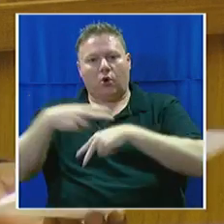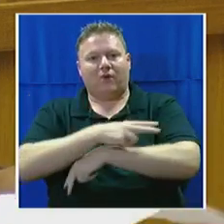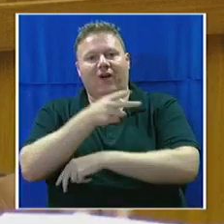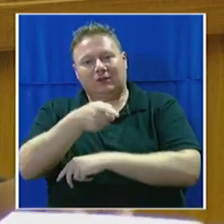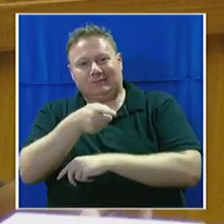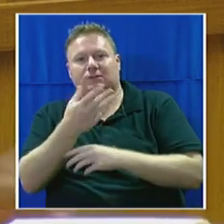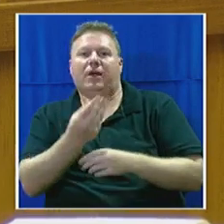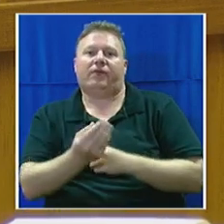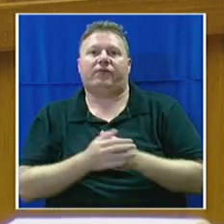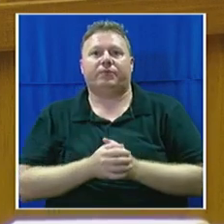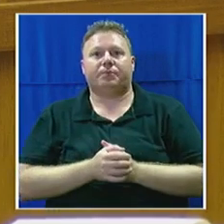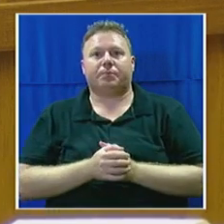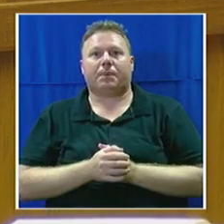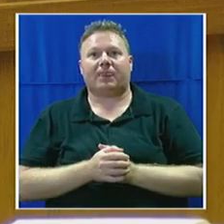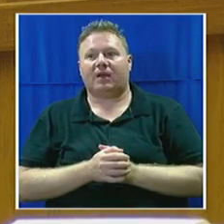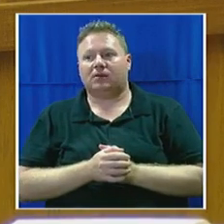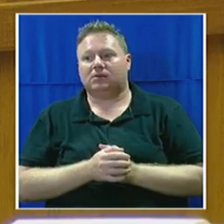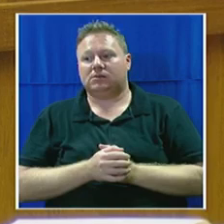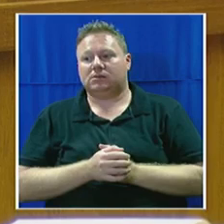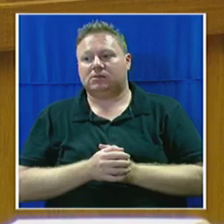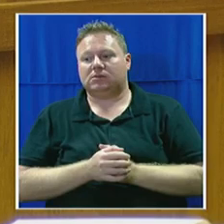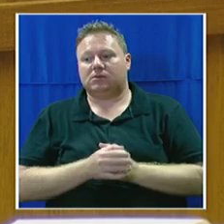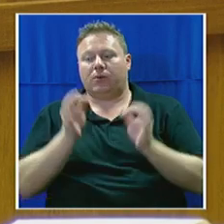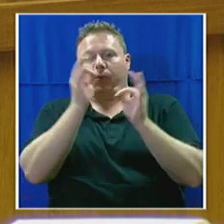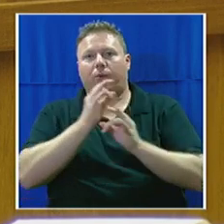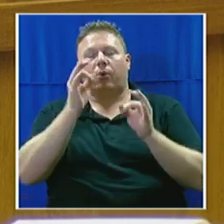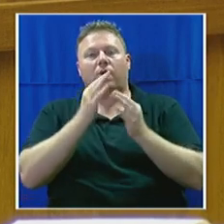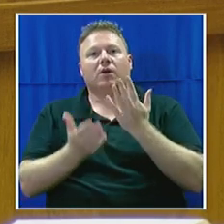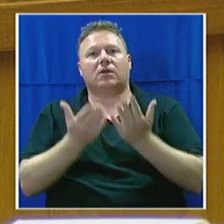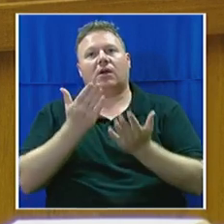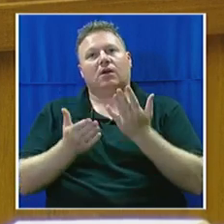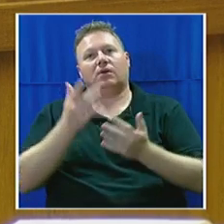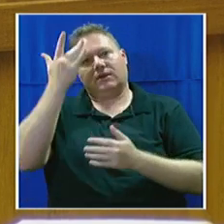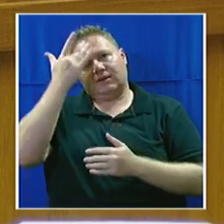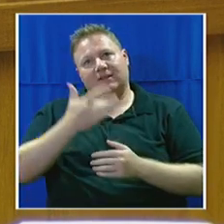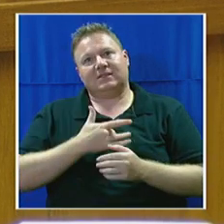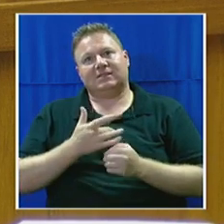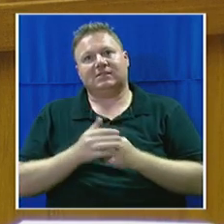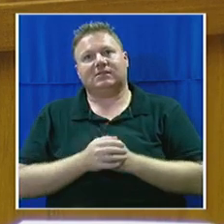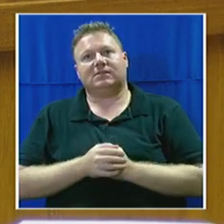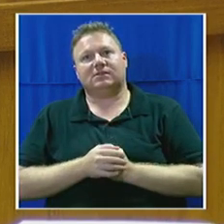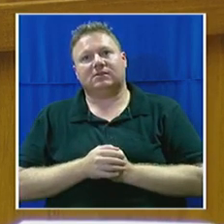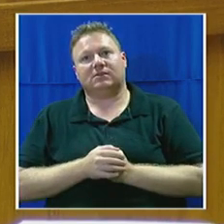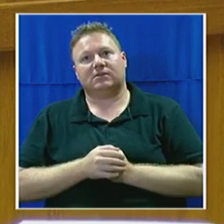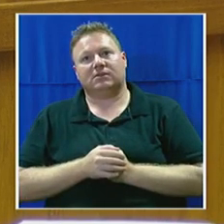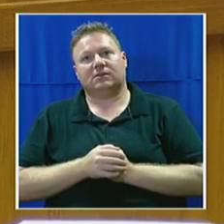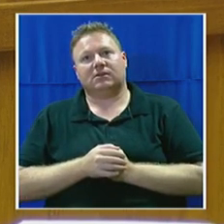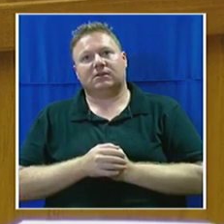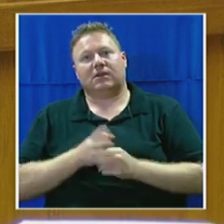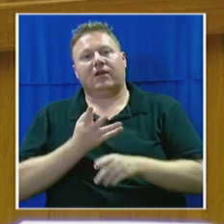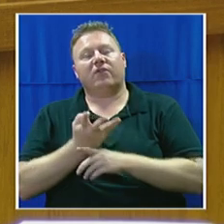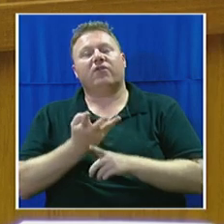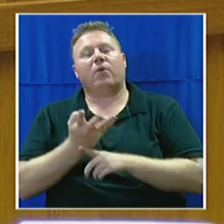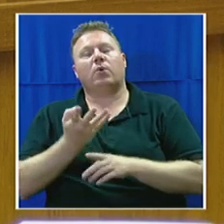coronavirus. There is no doubt that this disease implicates the political, social, and